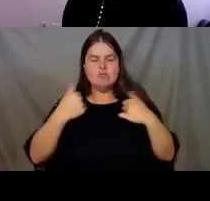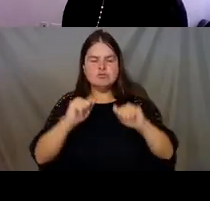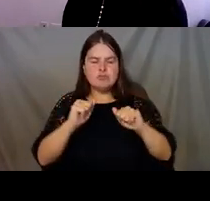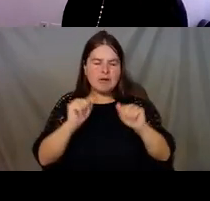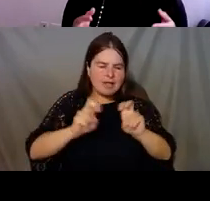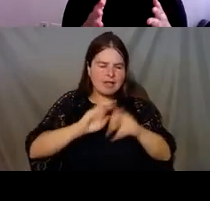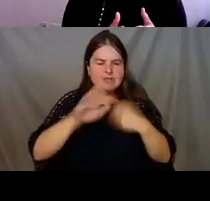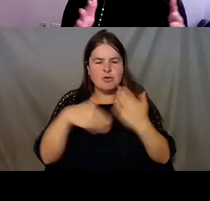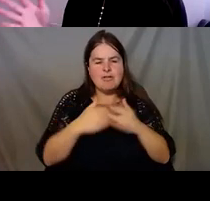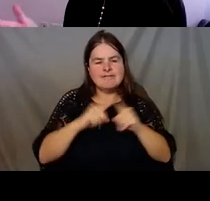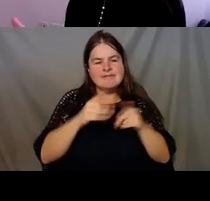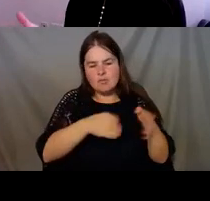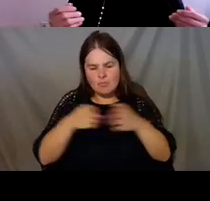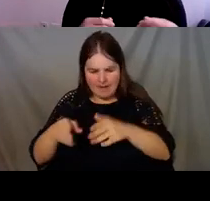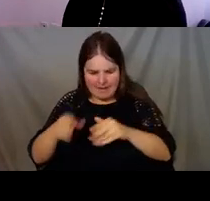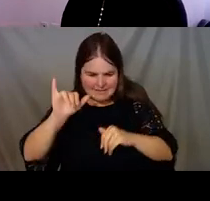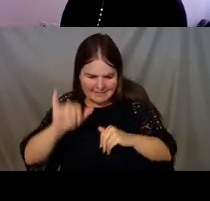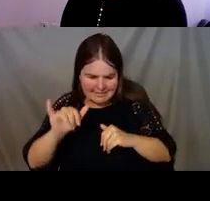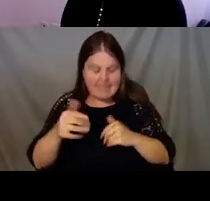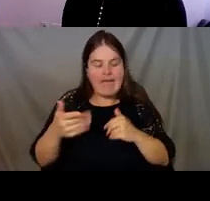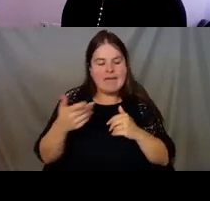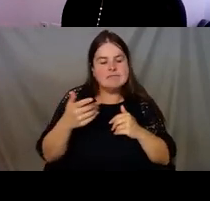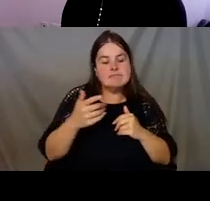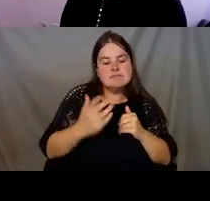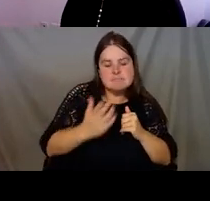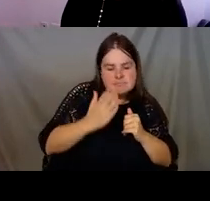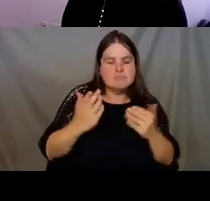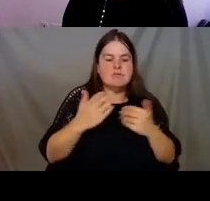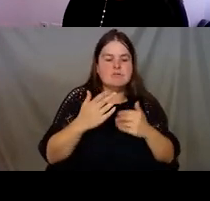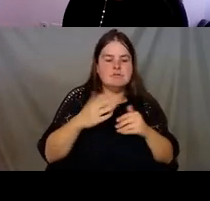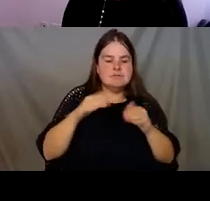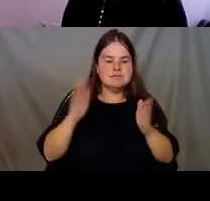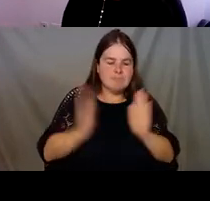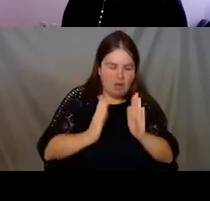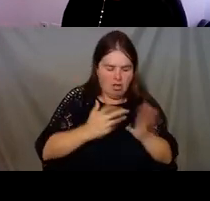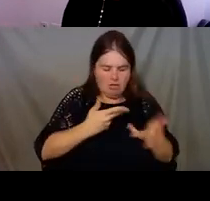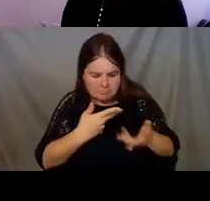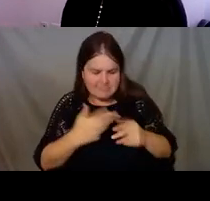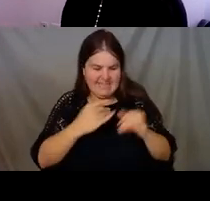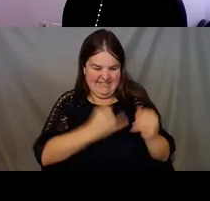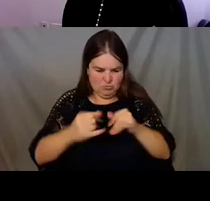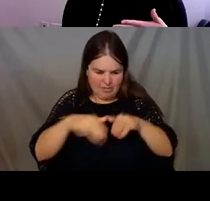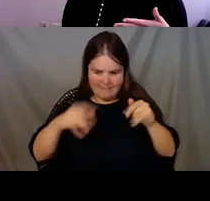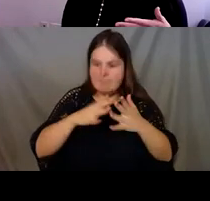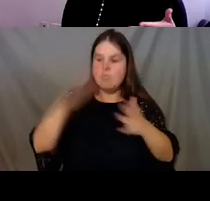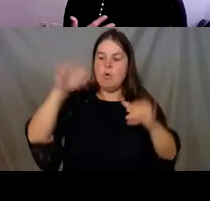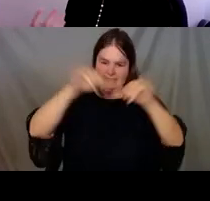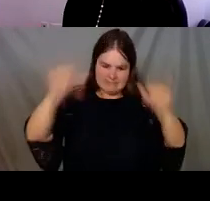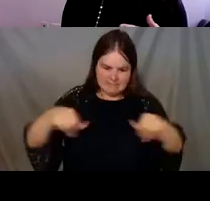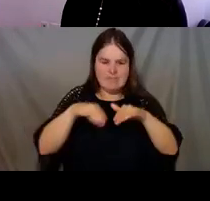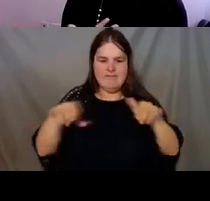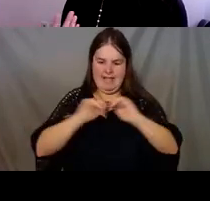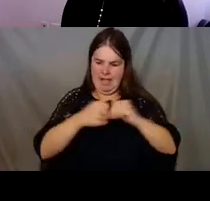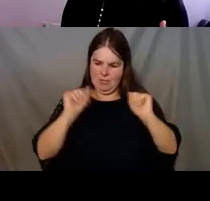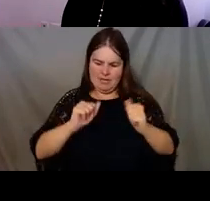both, proximal and distal, that we can highlight to reduce maternal stress. And so, we're